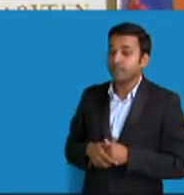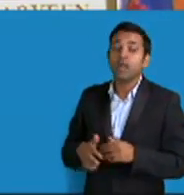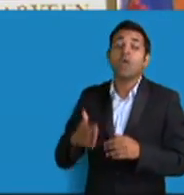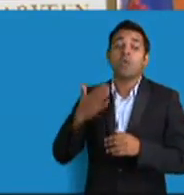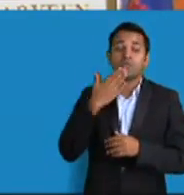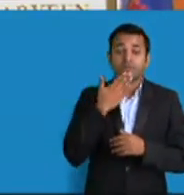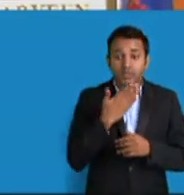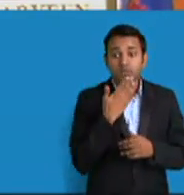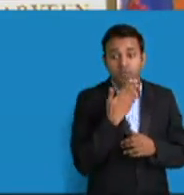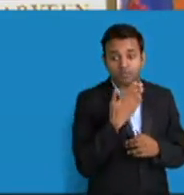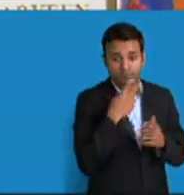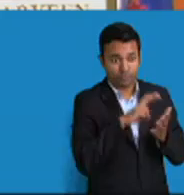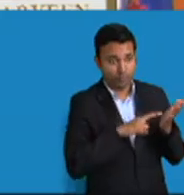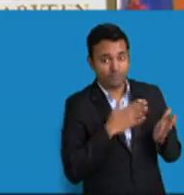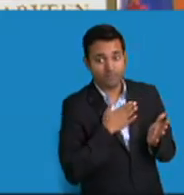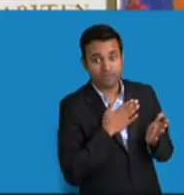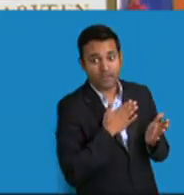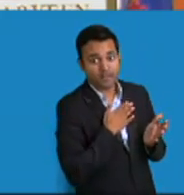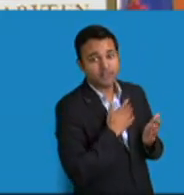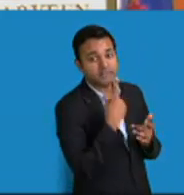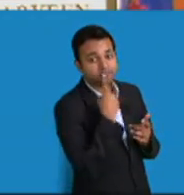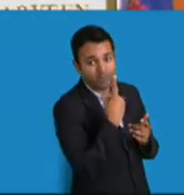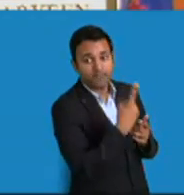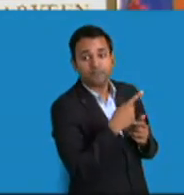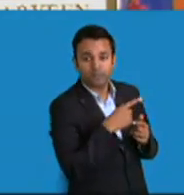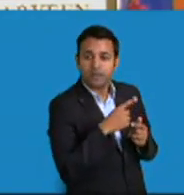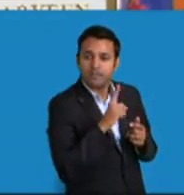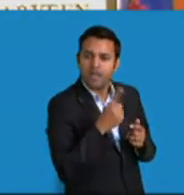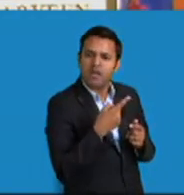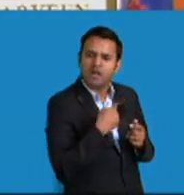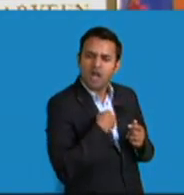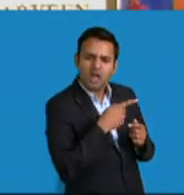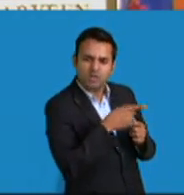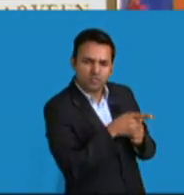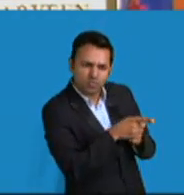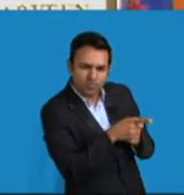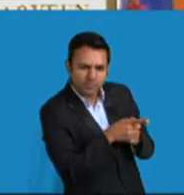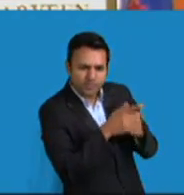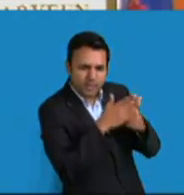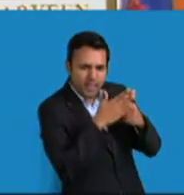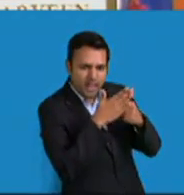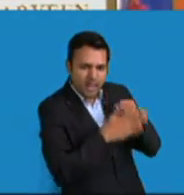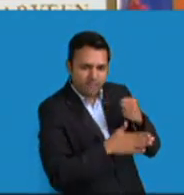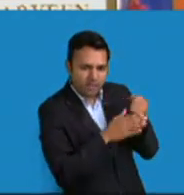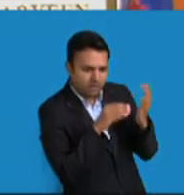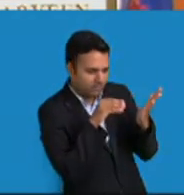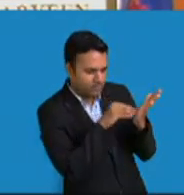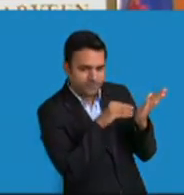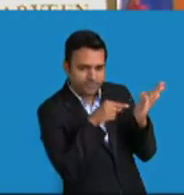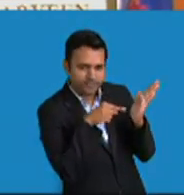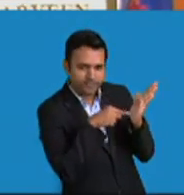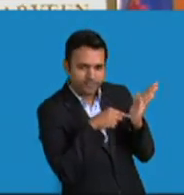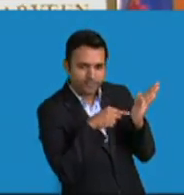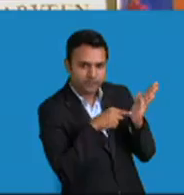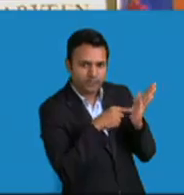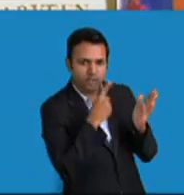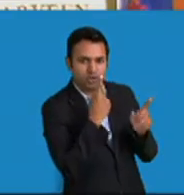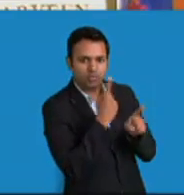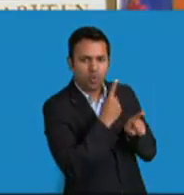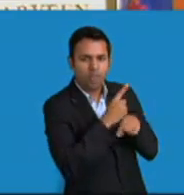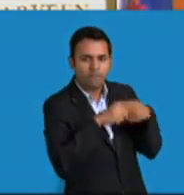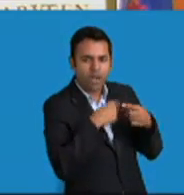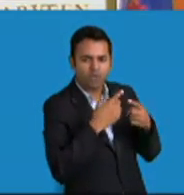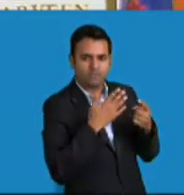my full speech. But unfortunately, she did not read the part in that article where I spoke about strategies that we are using